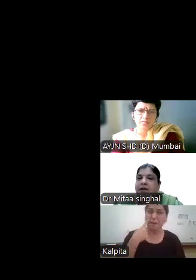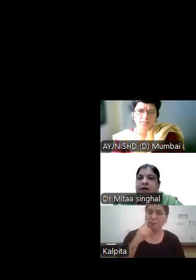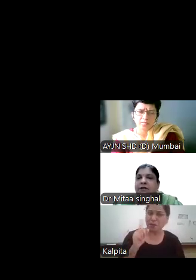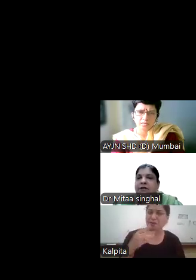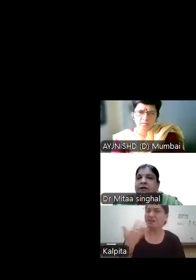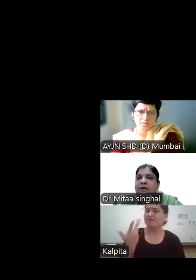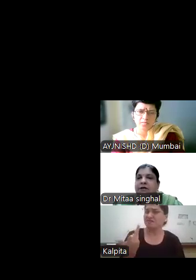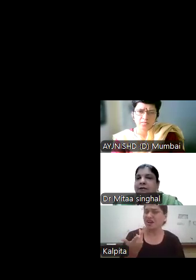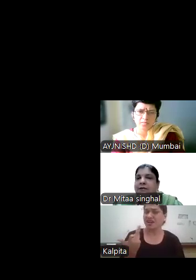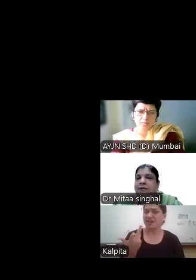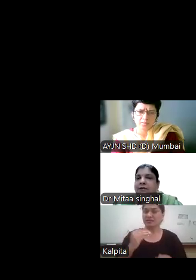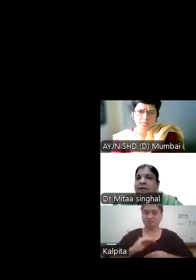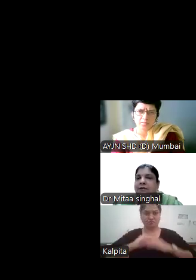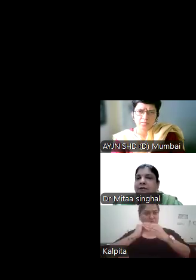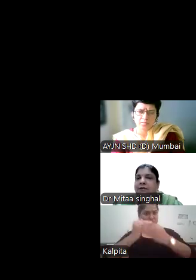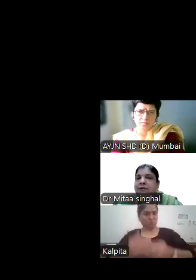happen. Sometimes we